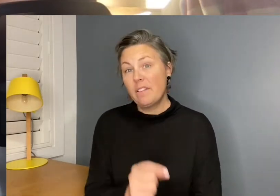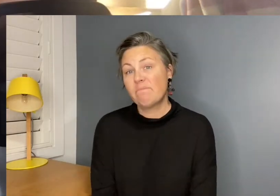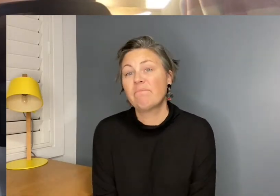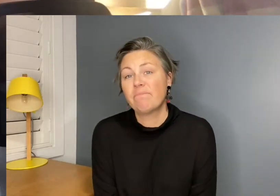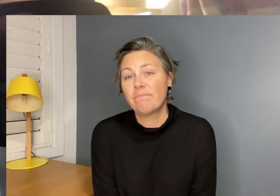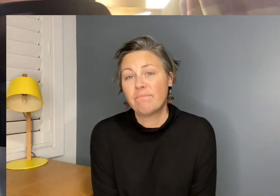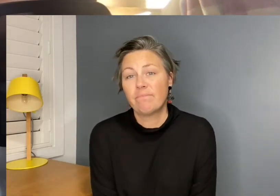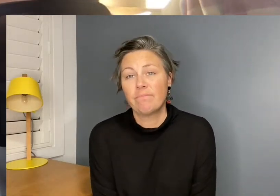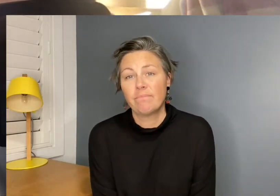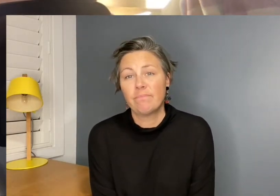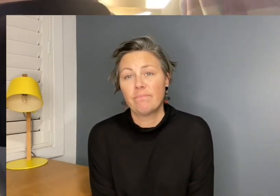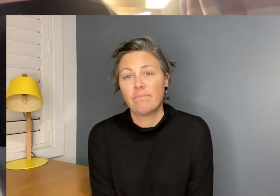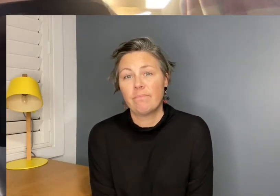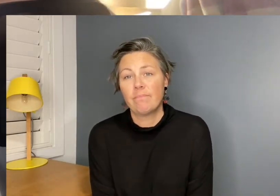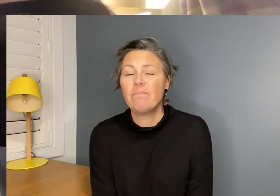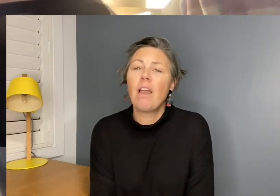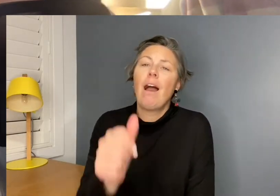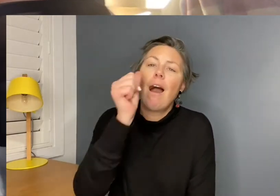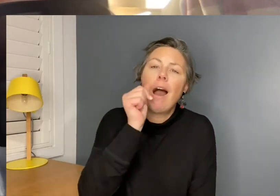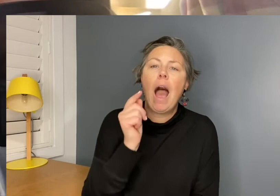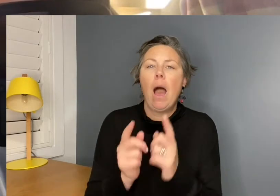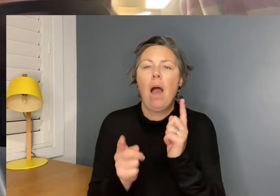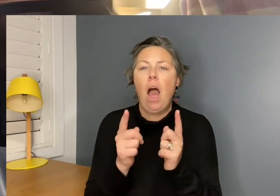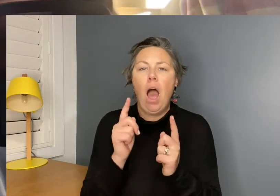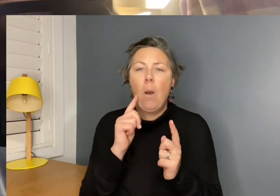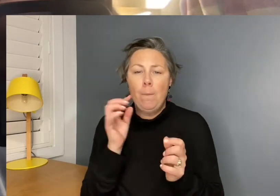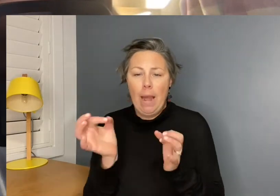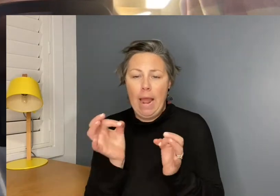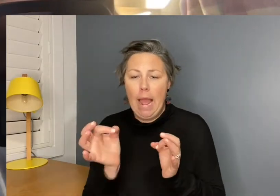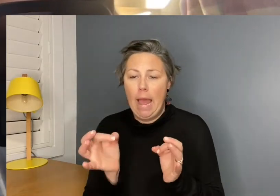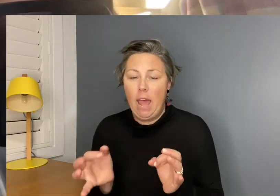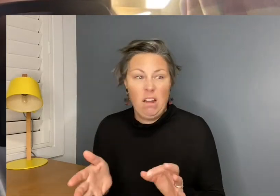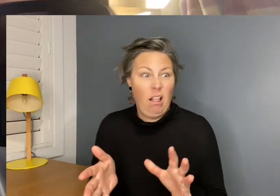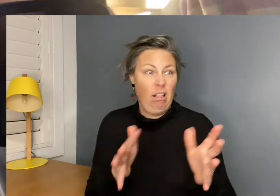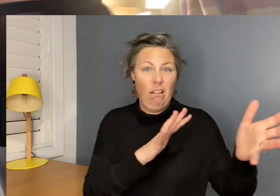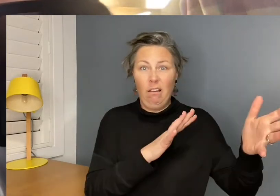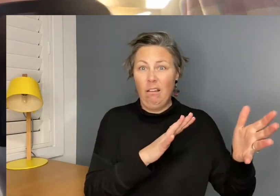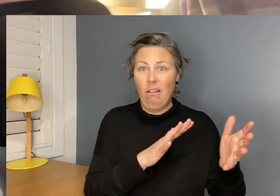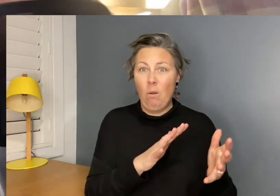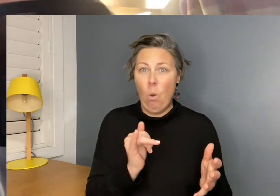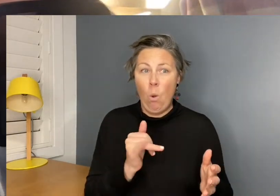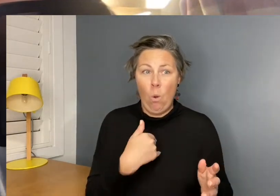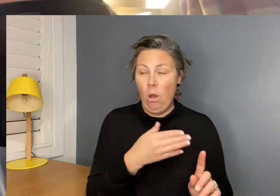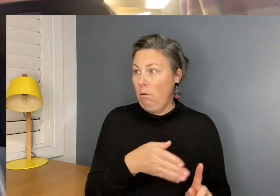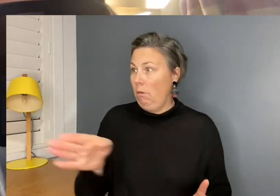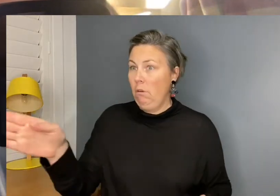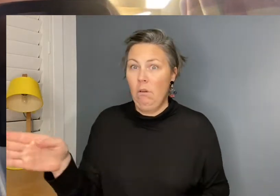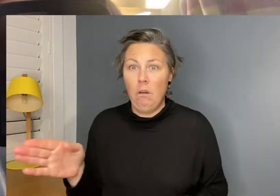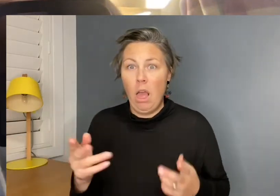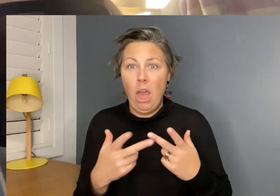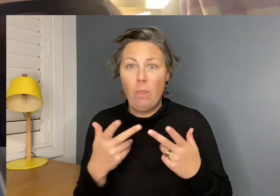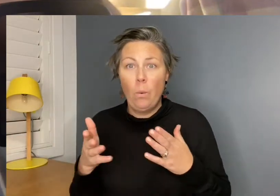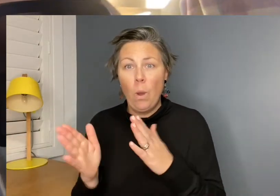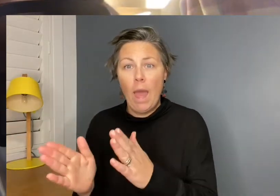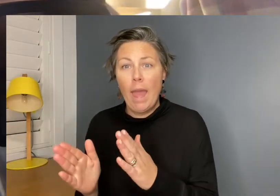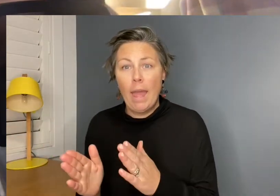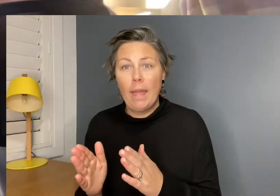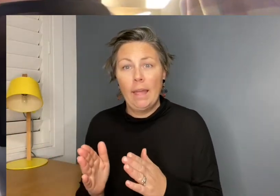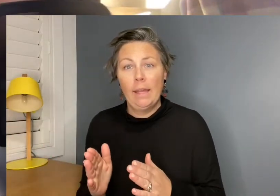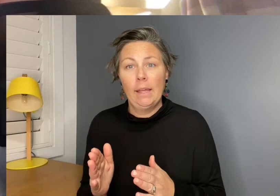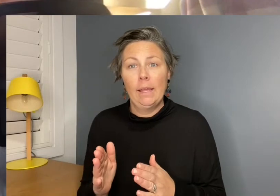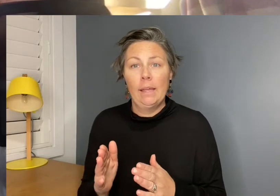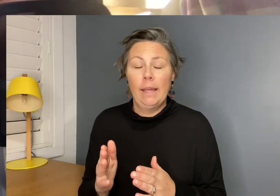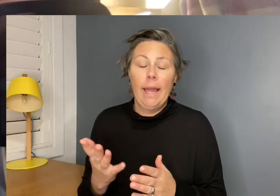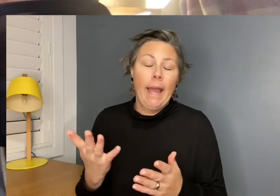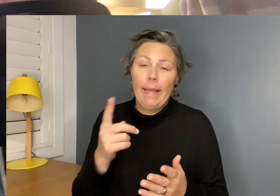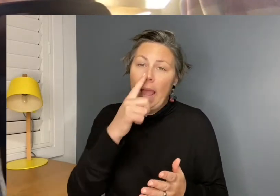I believe. Things go wrong and things happen, and that's why it's amazing that we have the access